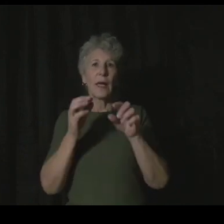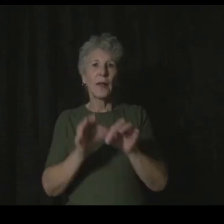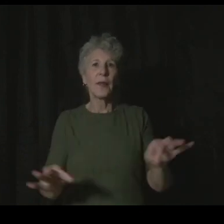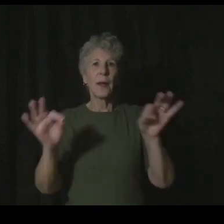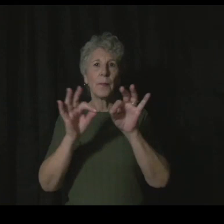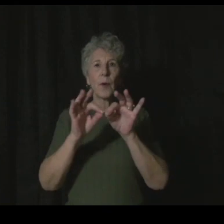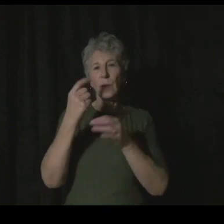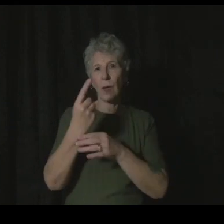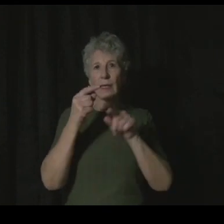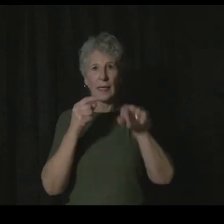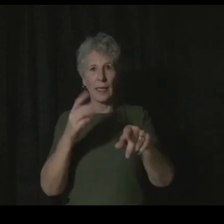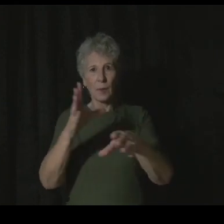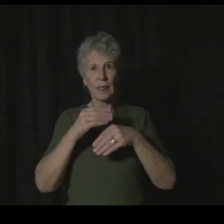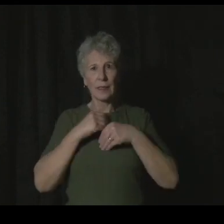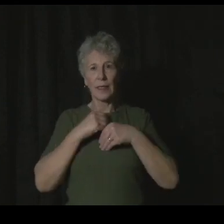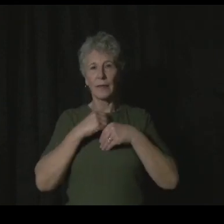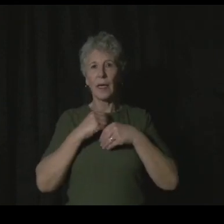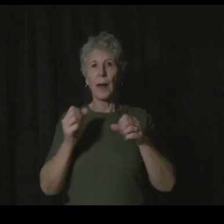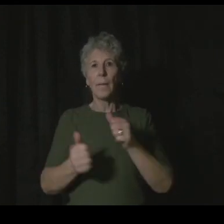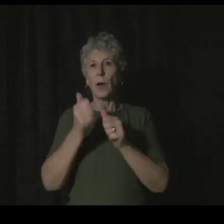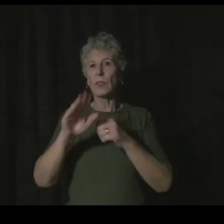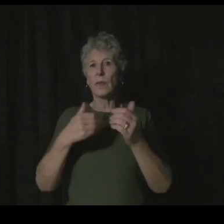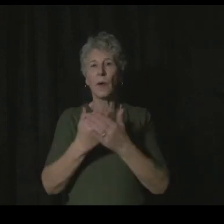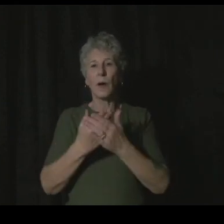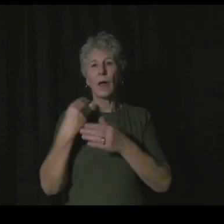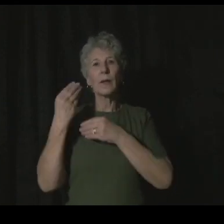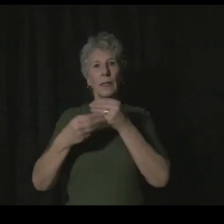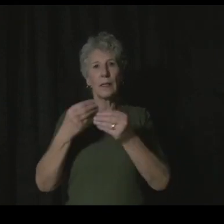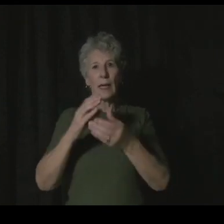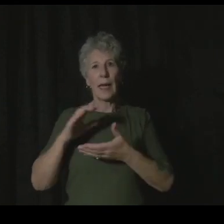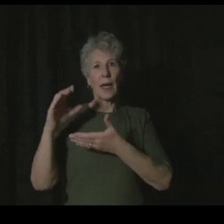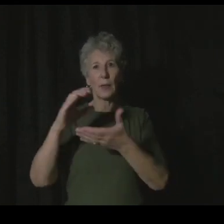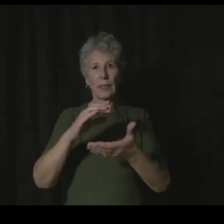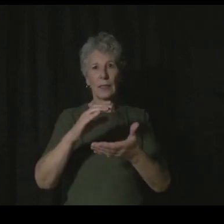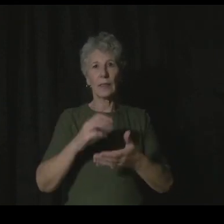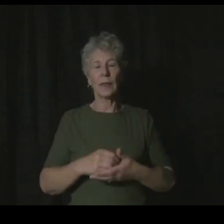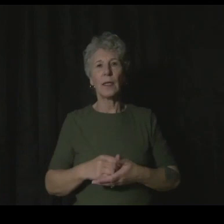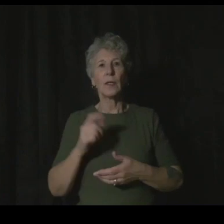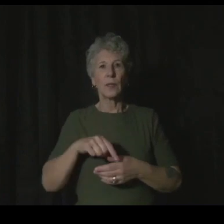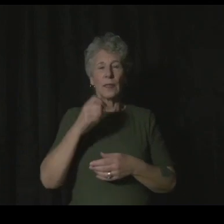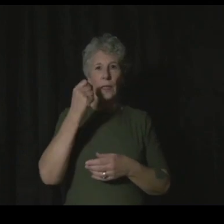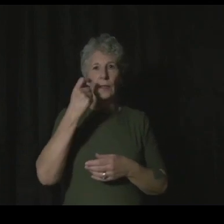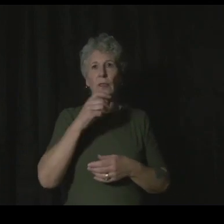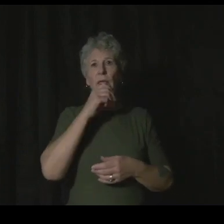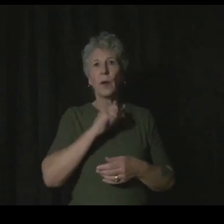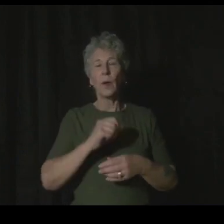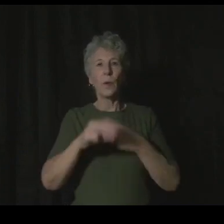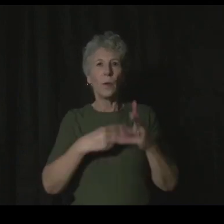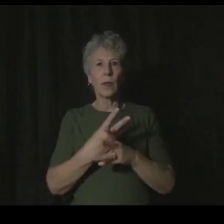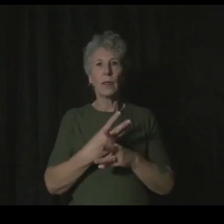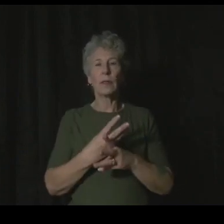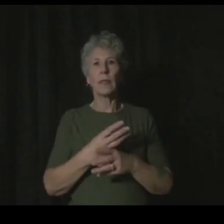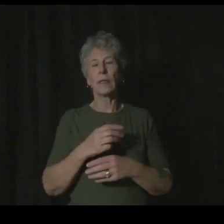That means they were the one who received the bulk of the father's inheritance. So you have to understand, in the ancient world, agriculture